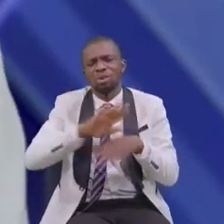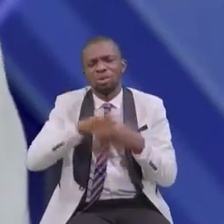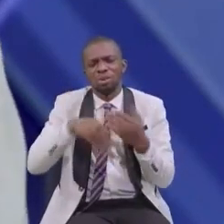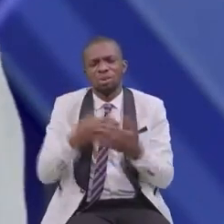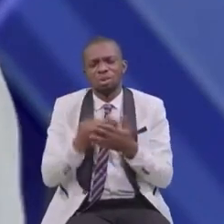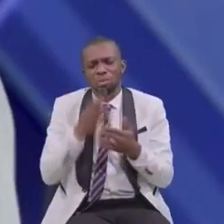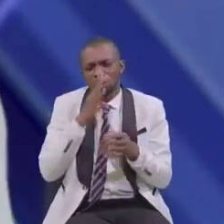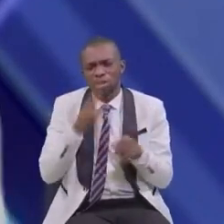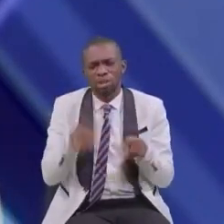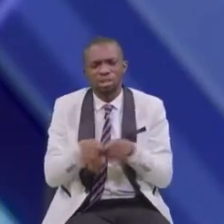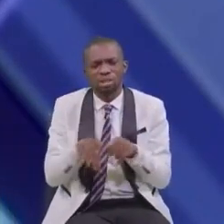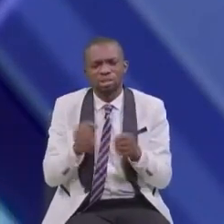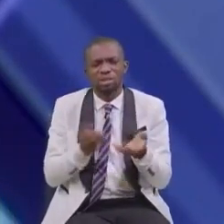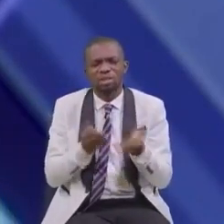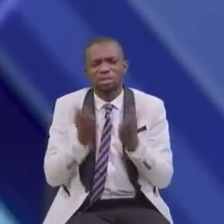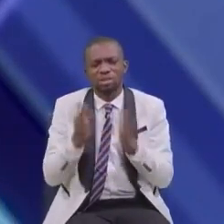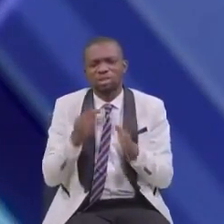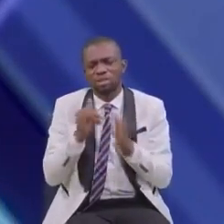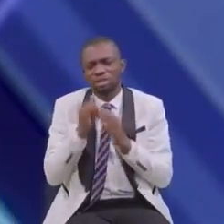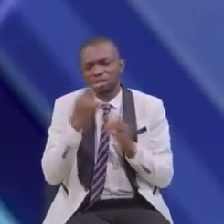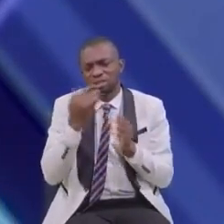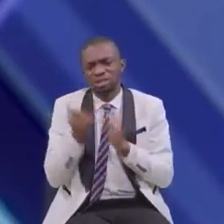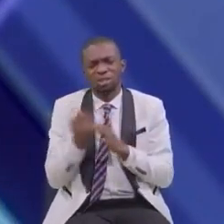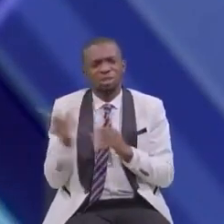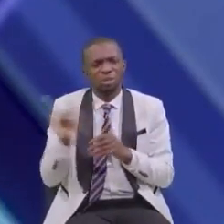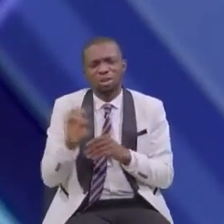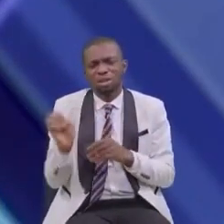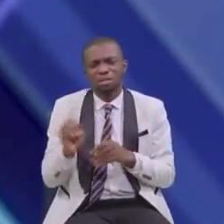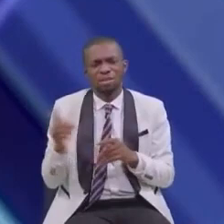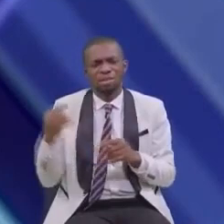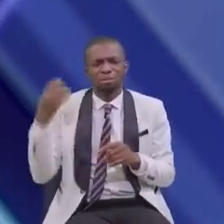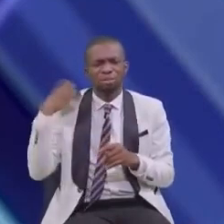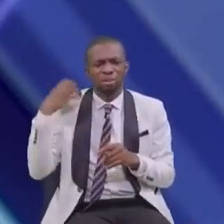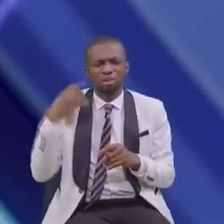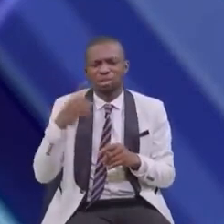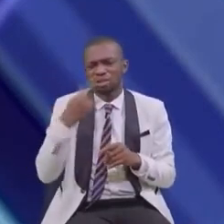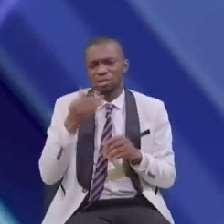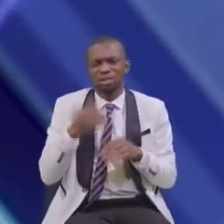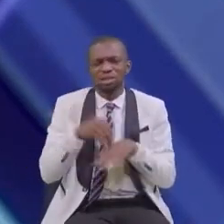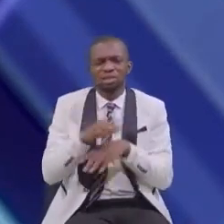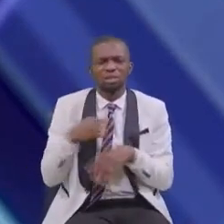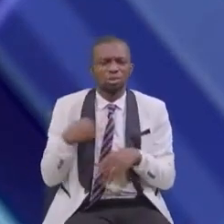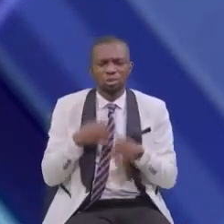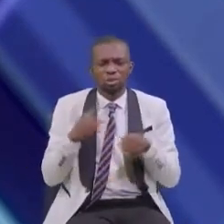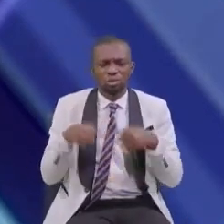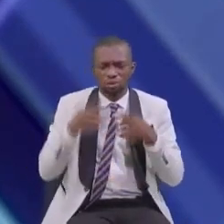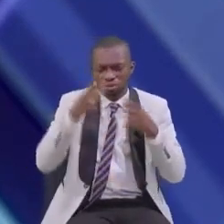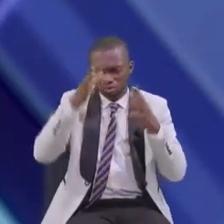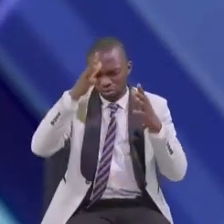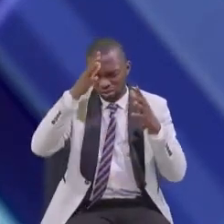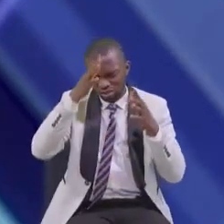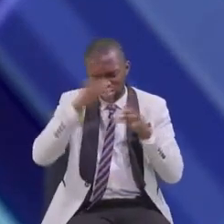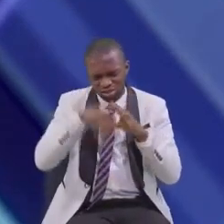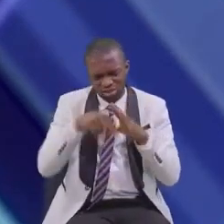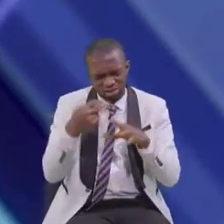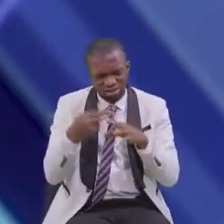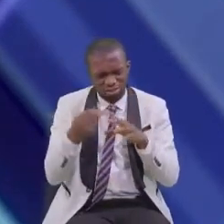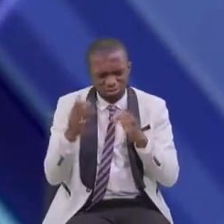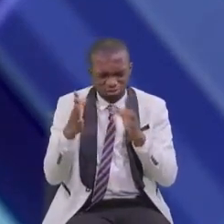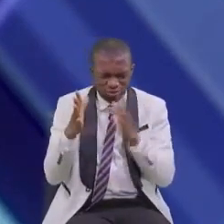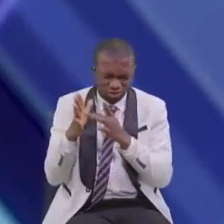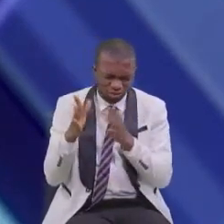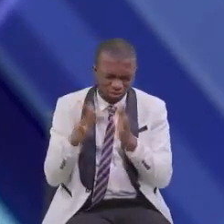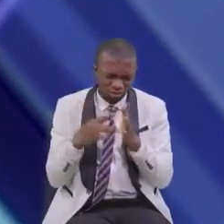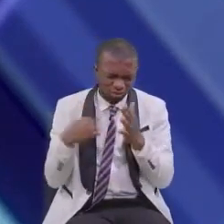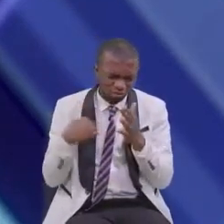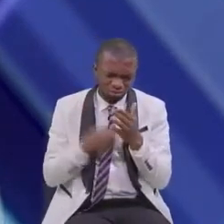that say, wherever the master sent, that's where we will go. Let us pray. Father, in the name of Jesus, we